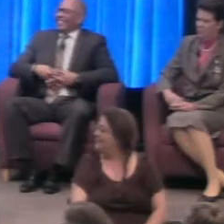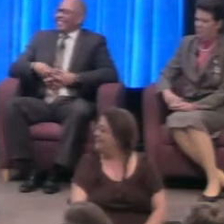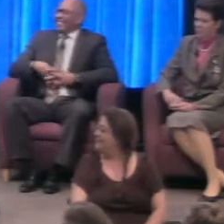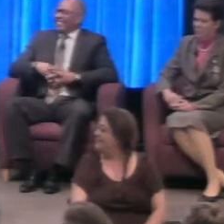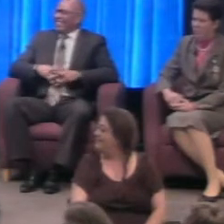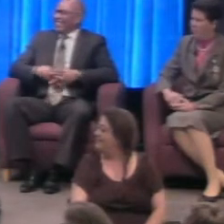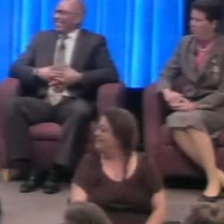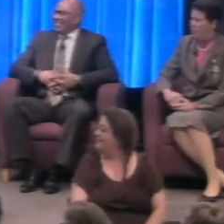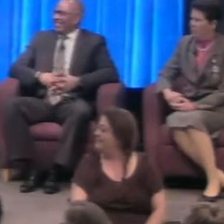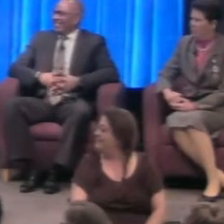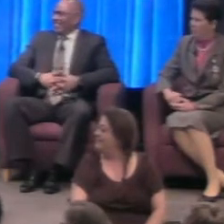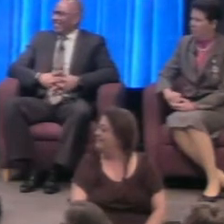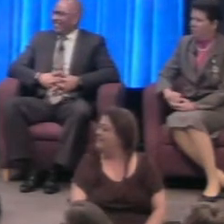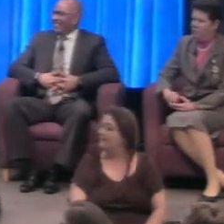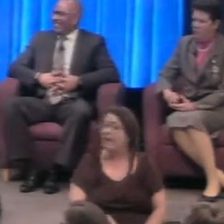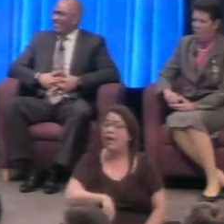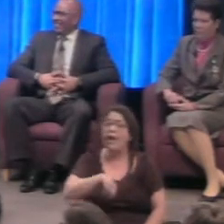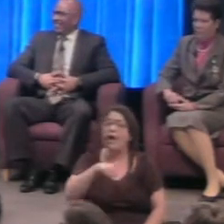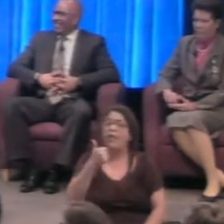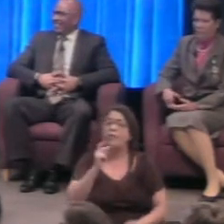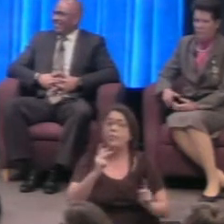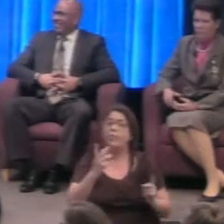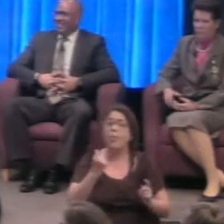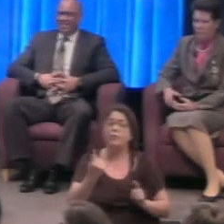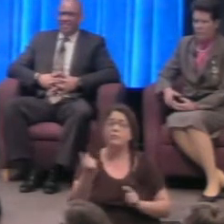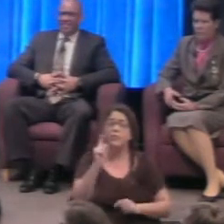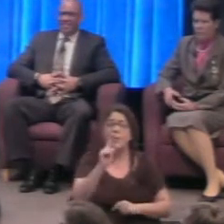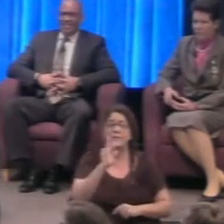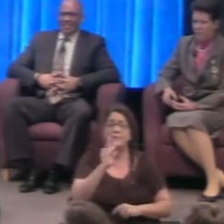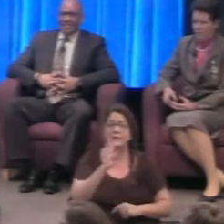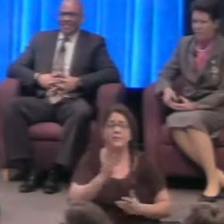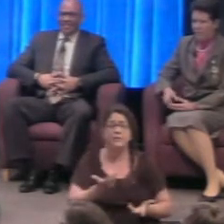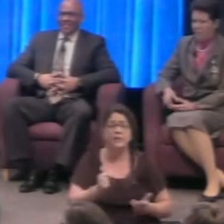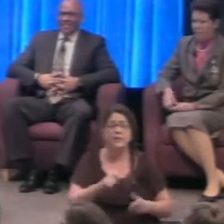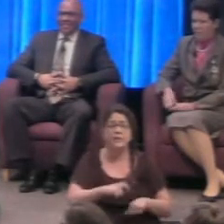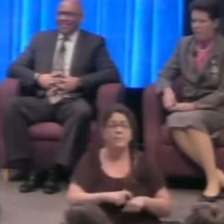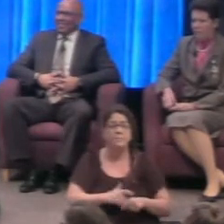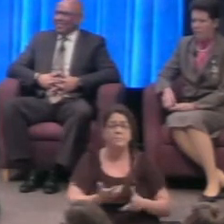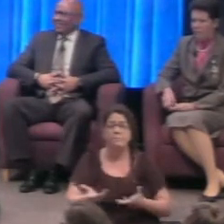Are there any other additional speakers at this time?